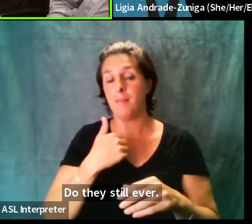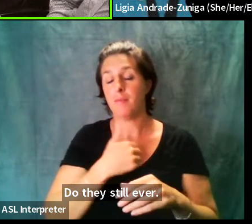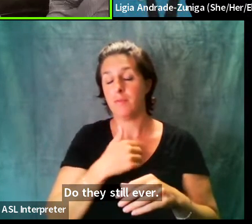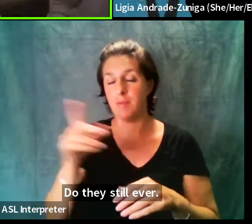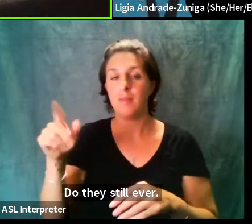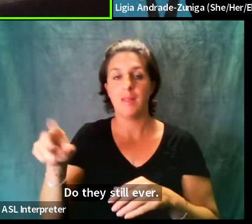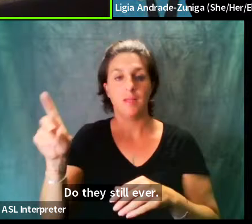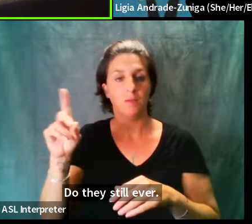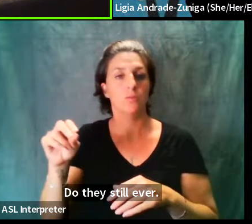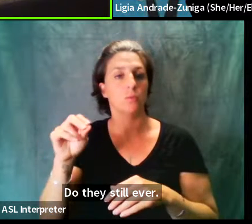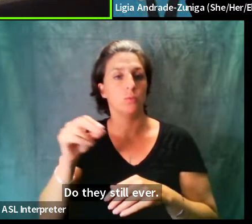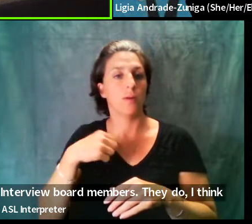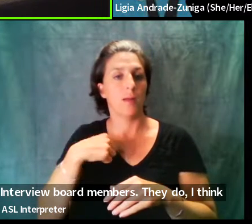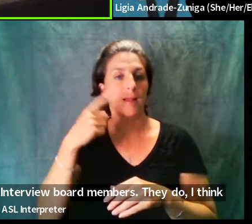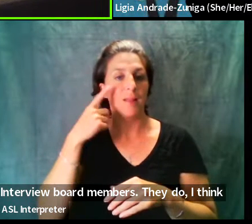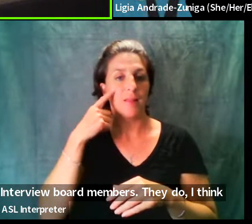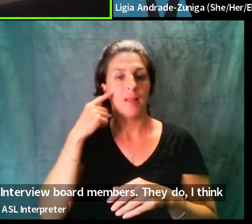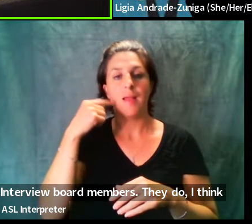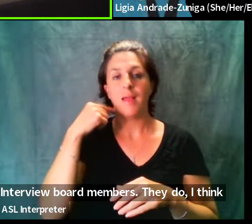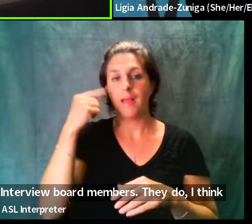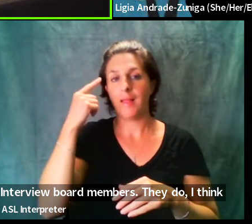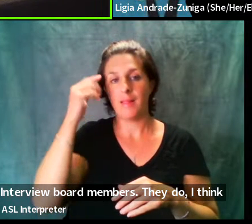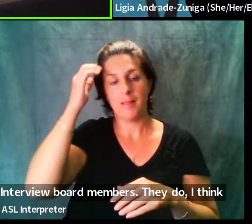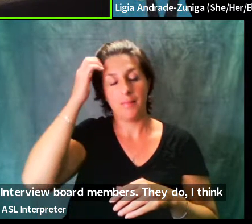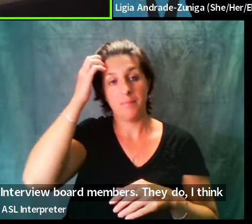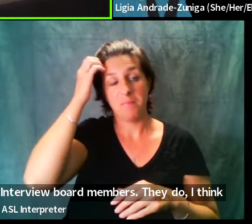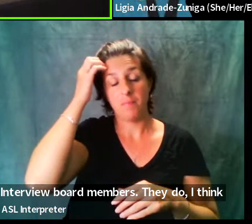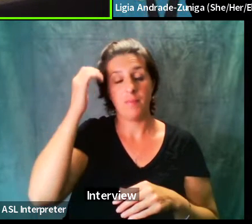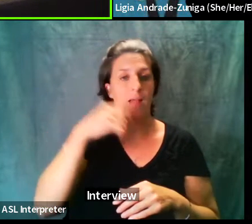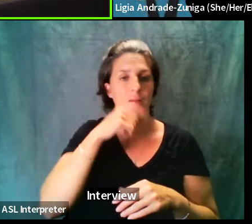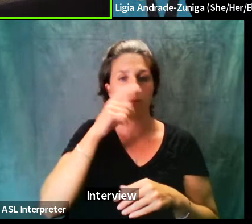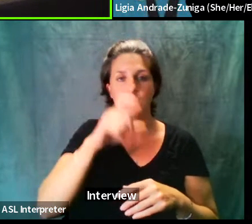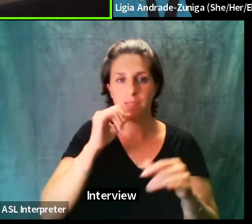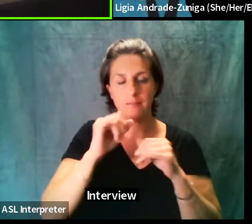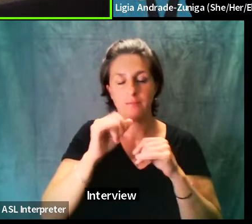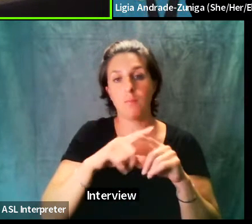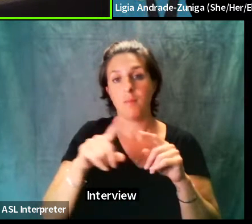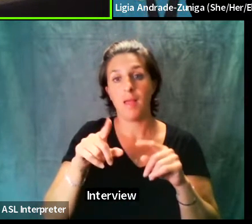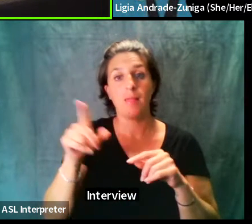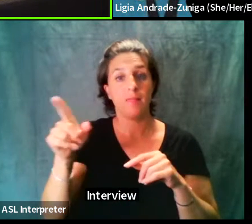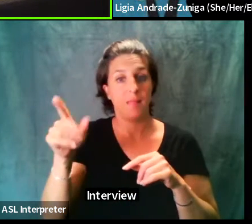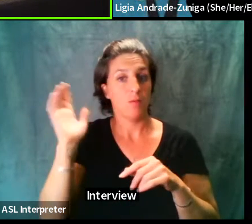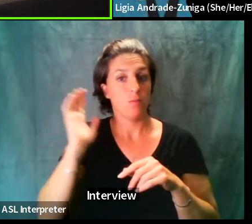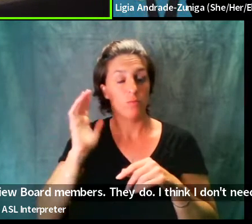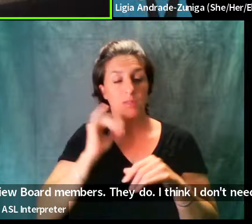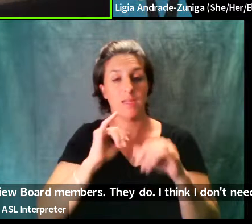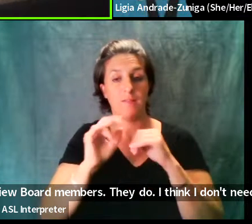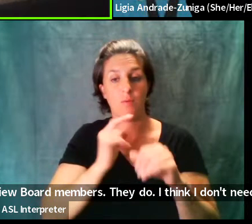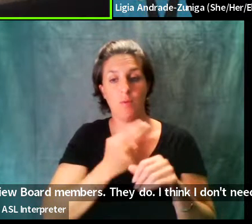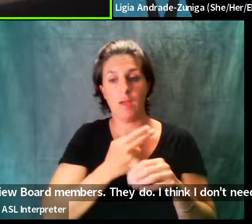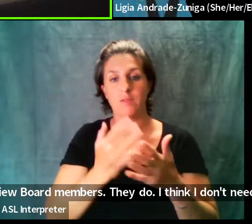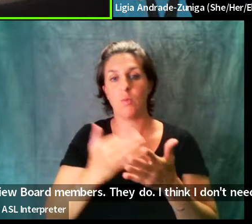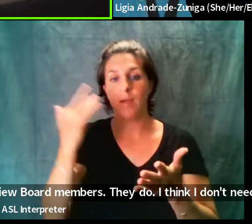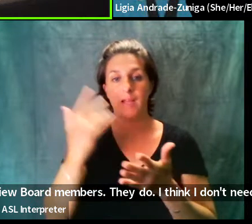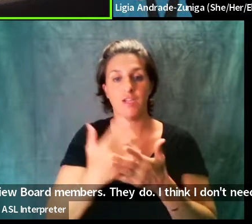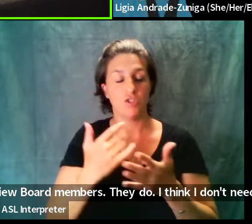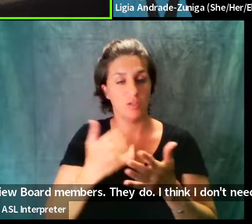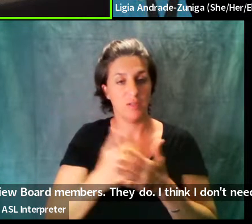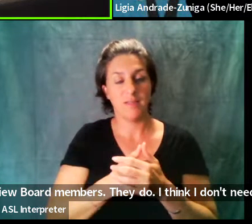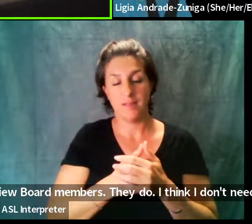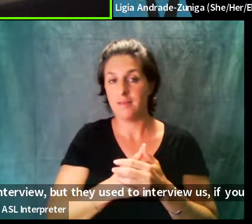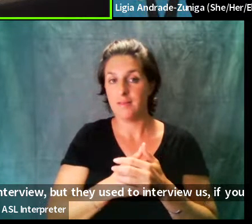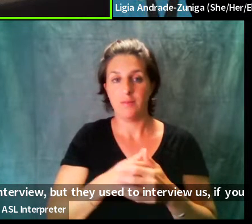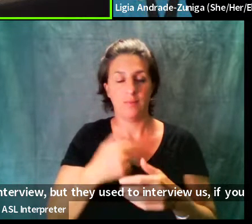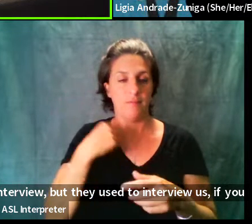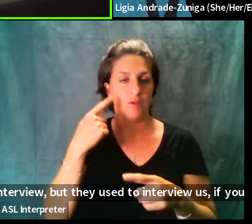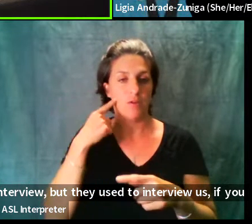I think. I don't need an interview, but they used to interview us, occasionally. But we haven't heard.